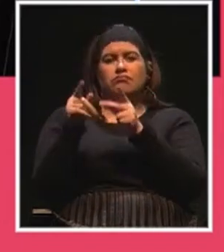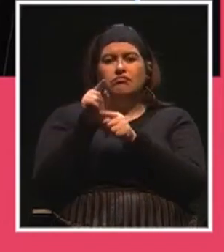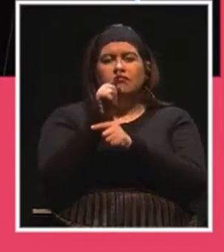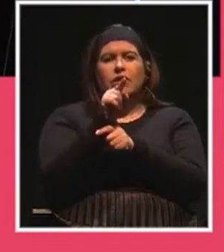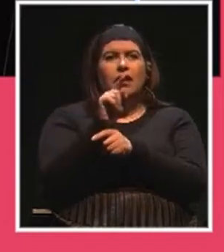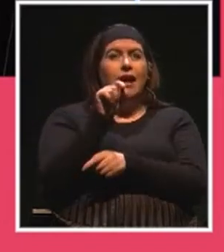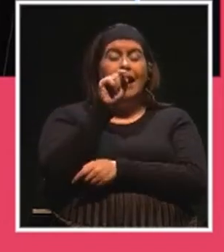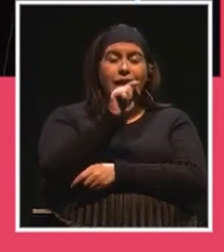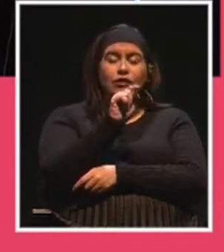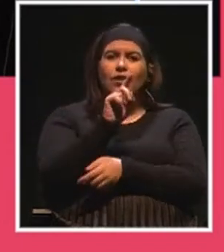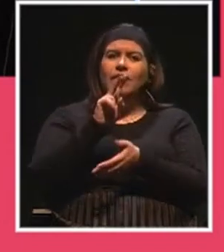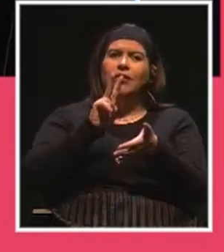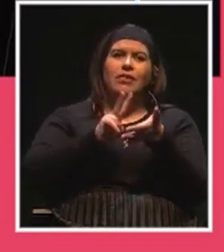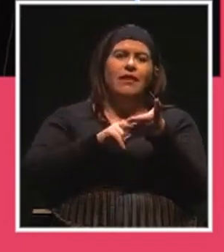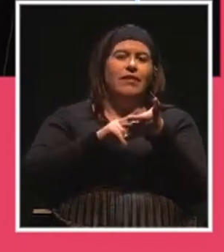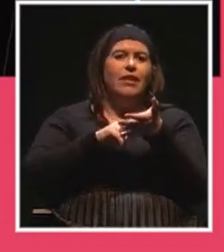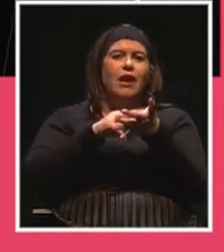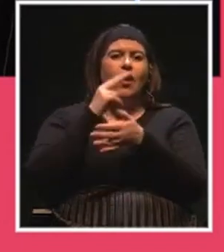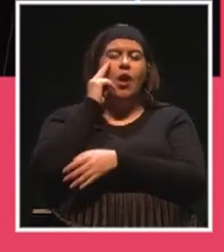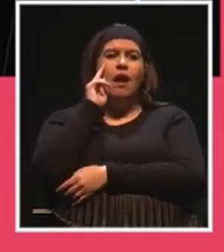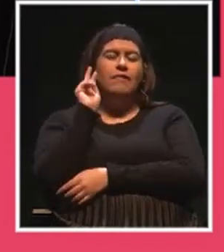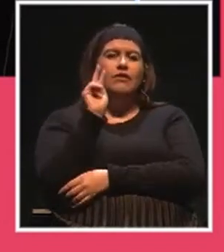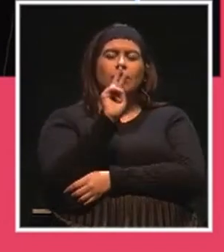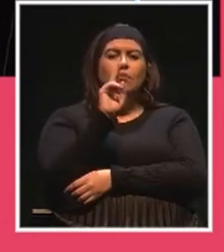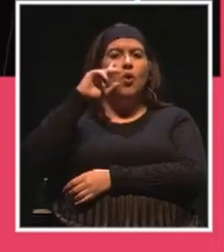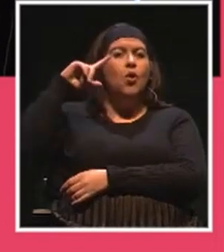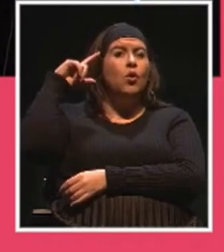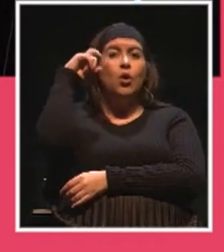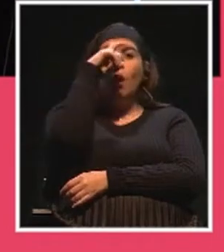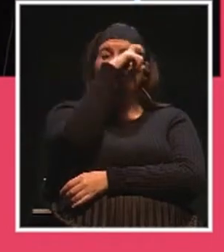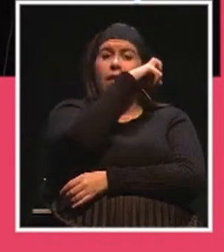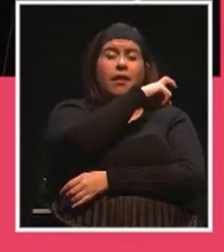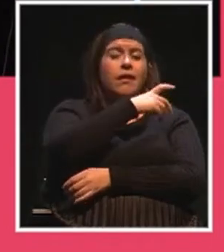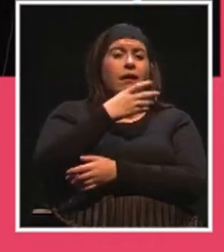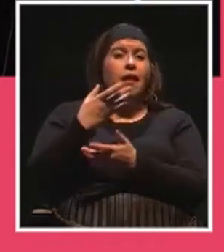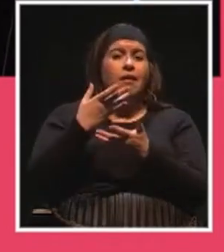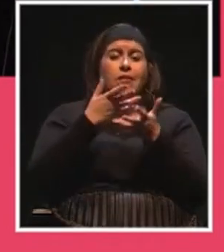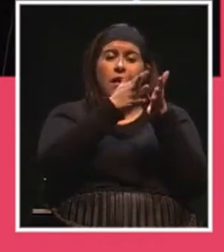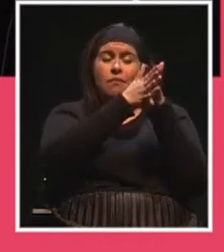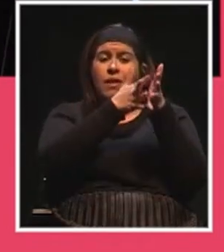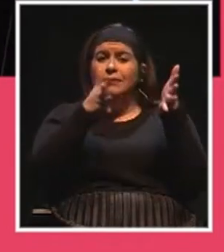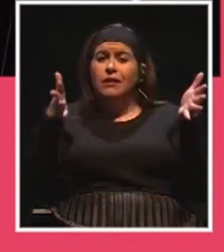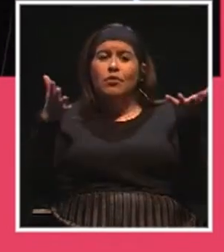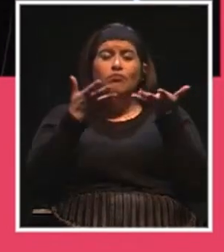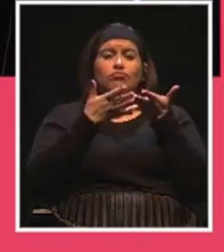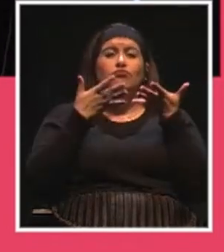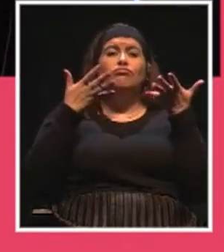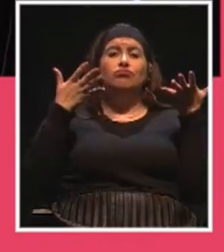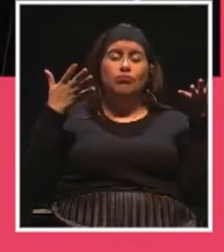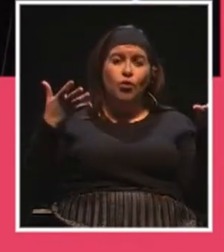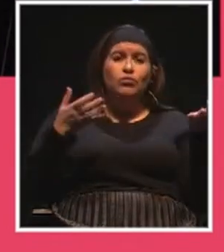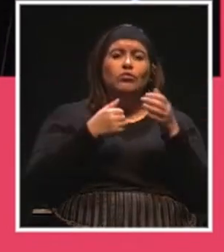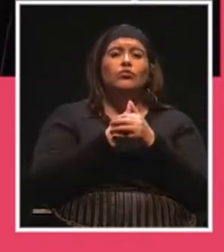complicated. It seems like there's so much going on in these shows. It's like more than we even imagined when we were working on the scripts. And